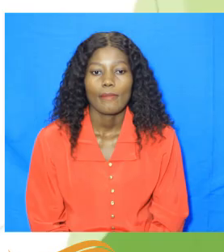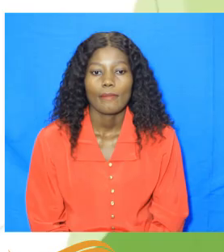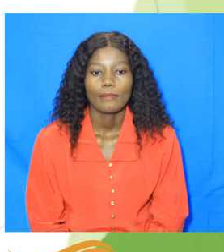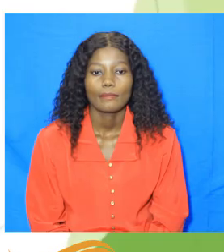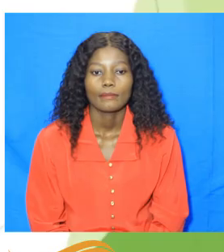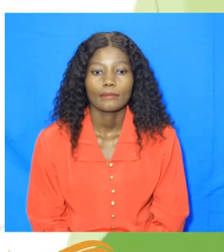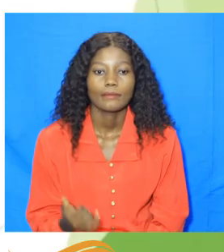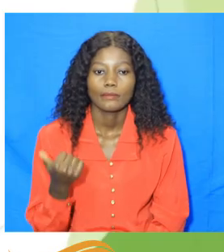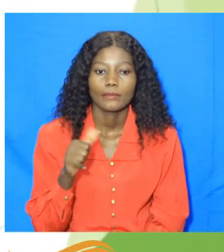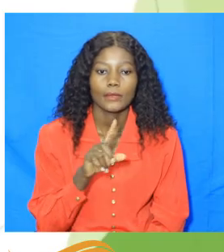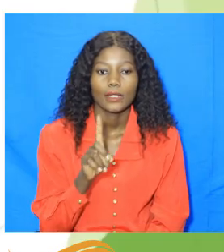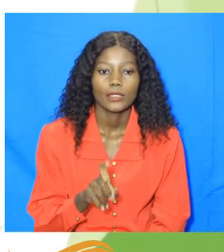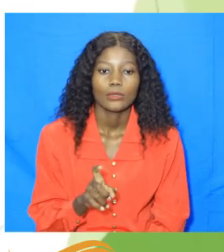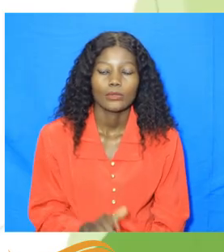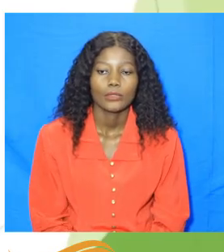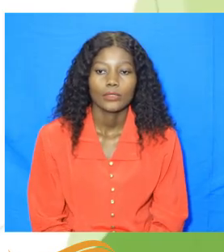or any question?